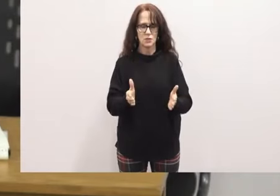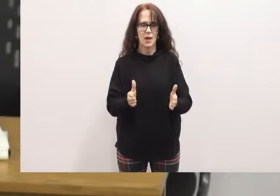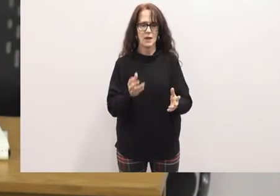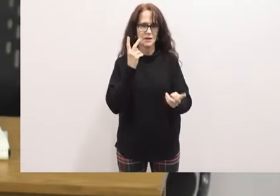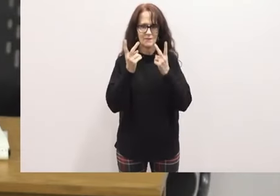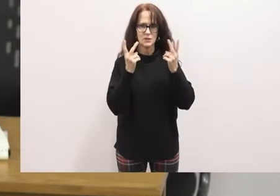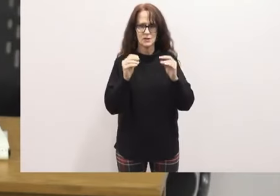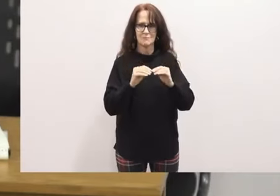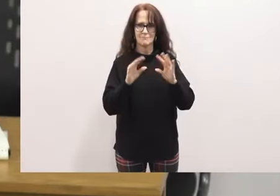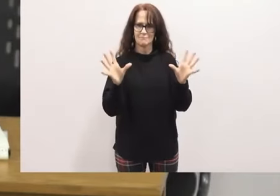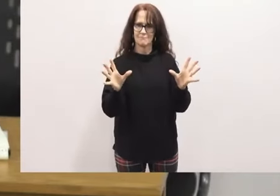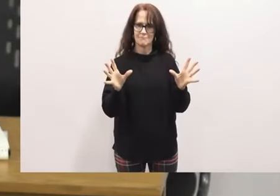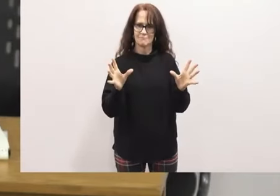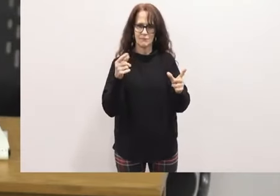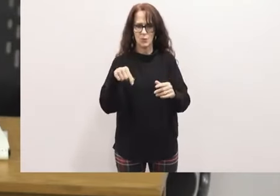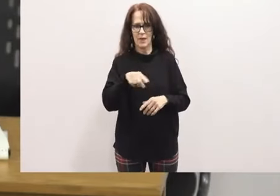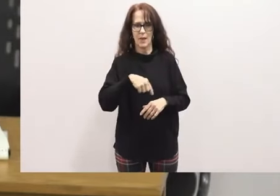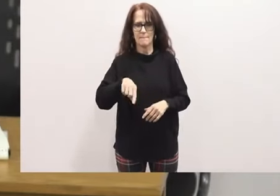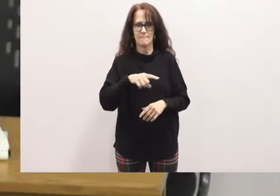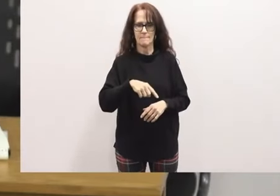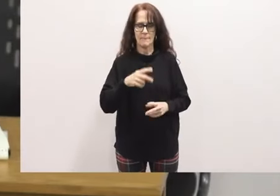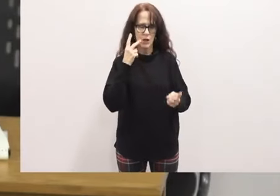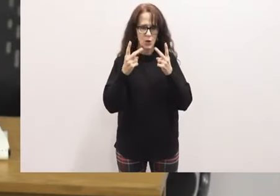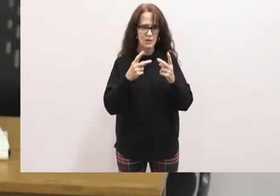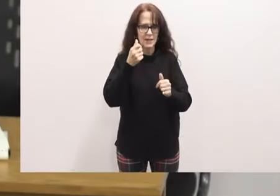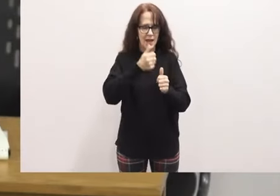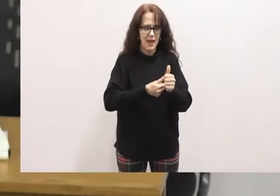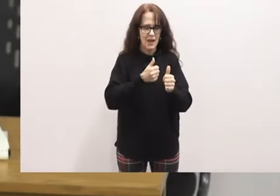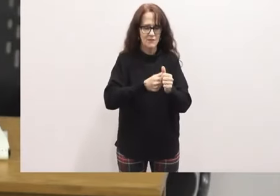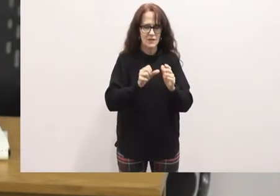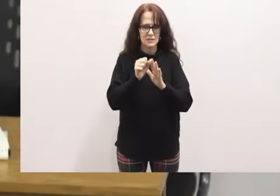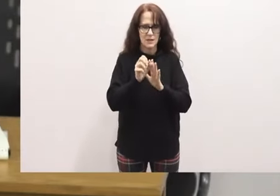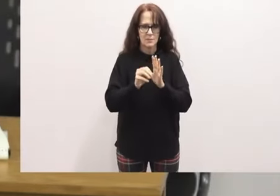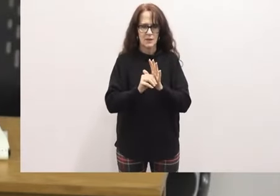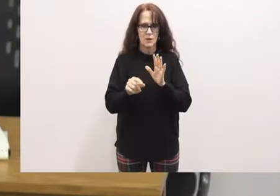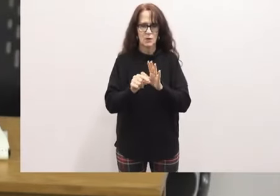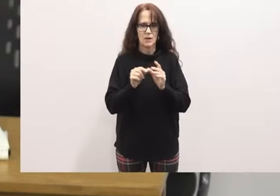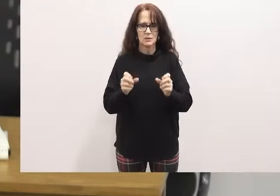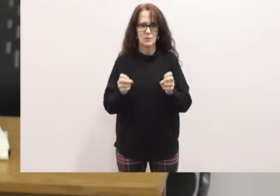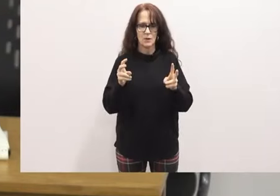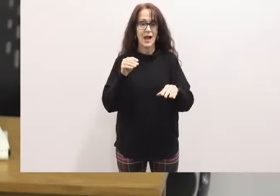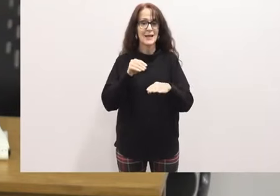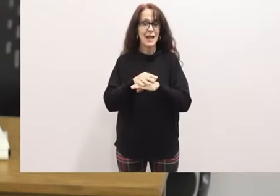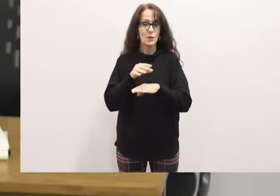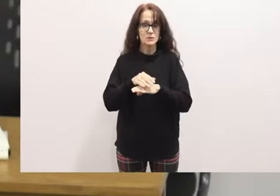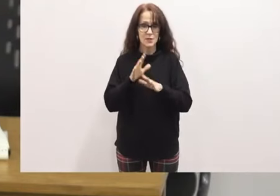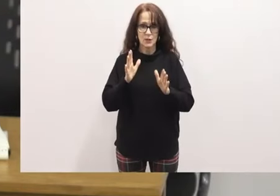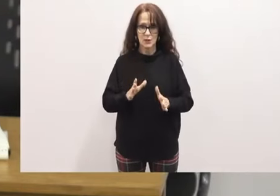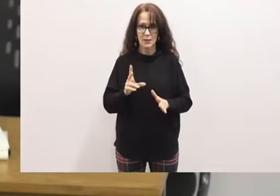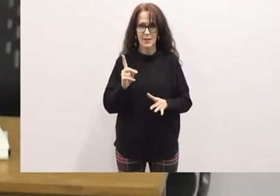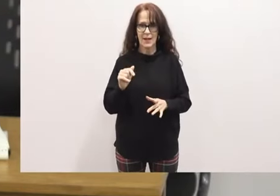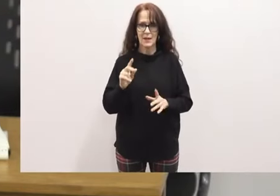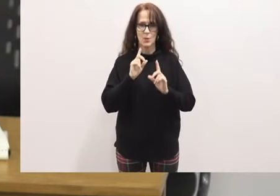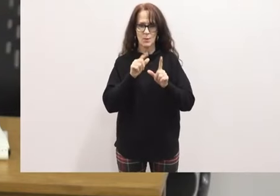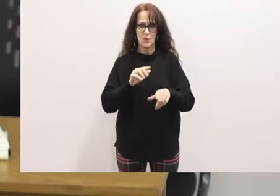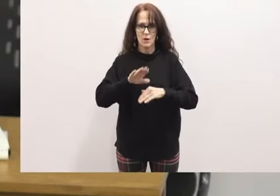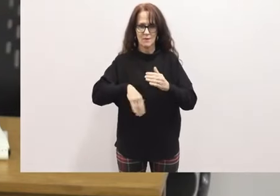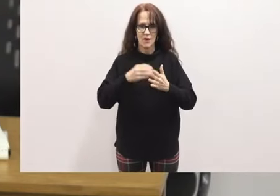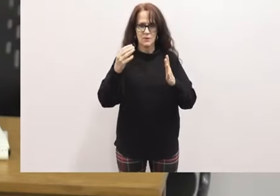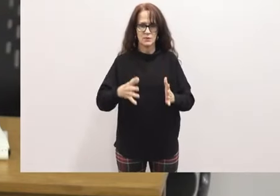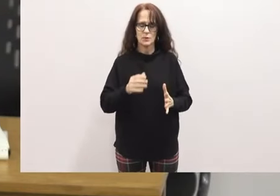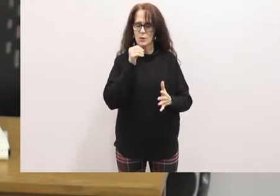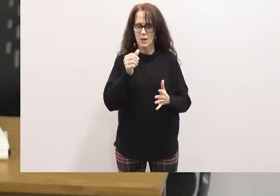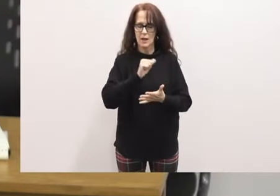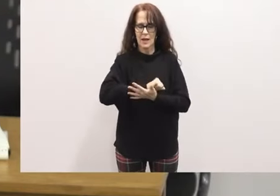visually available to them, and they're looked at every semester. Grades are posted, and counselors get a data report of all those students who are not A